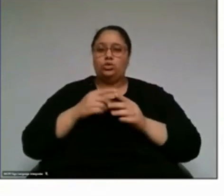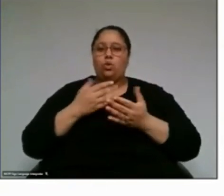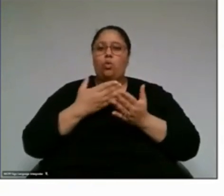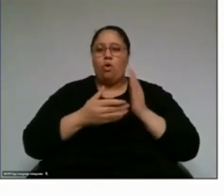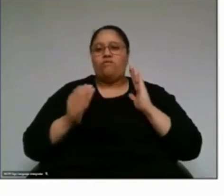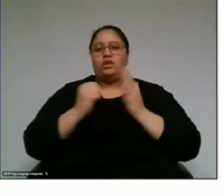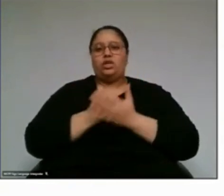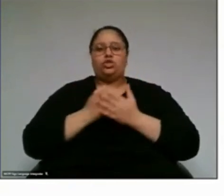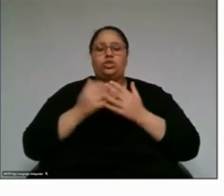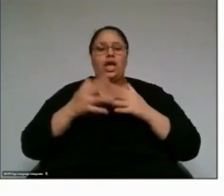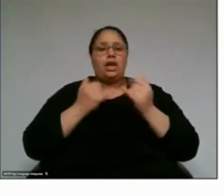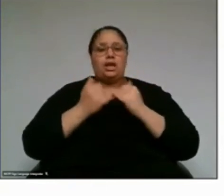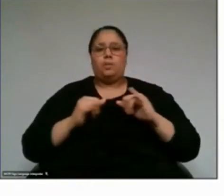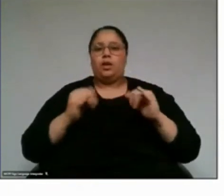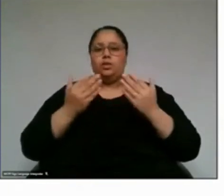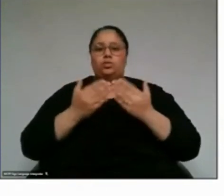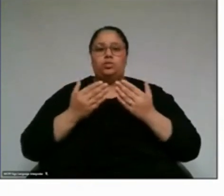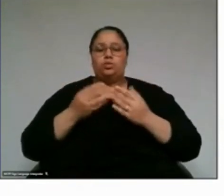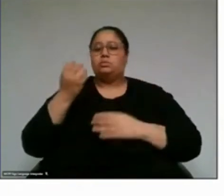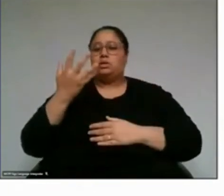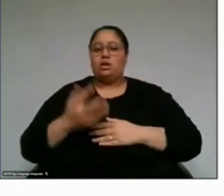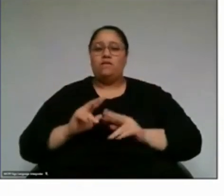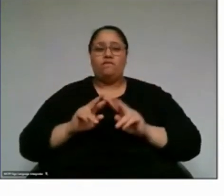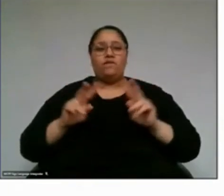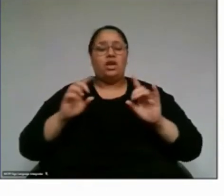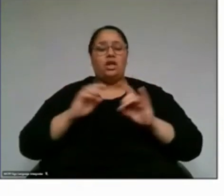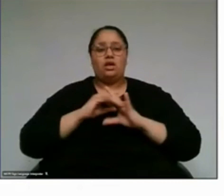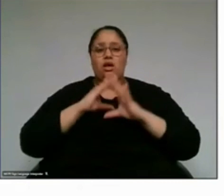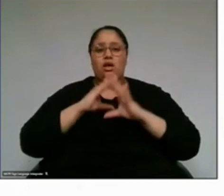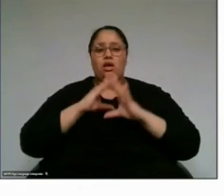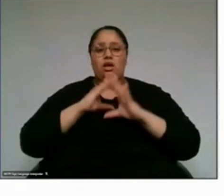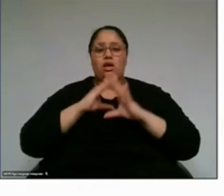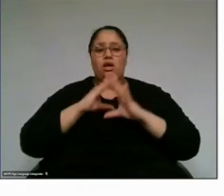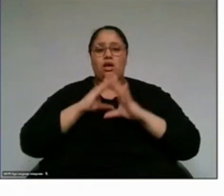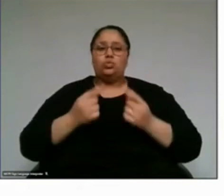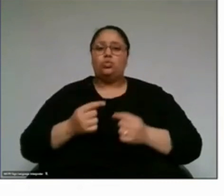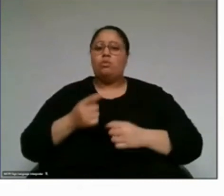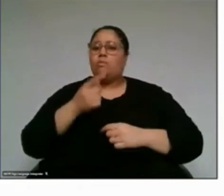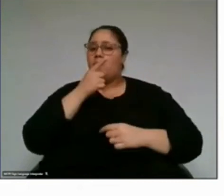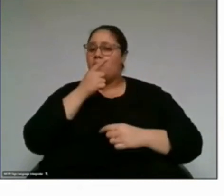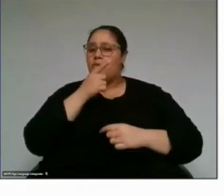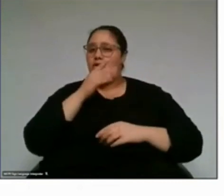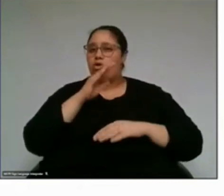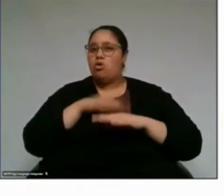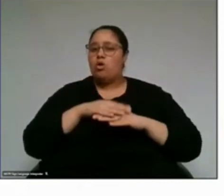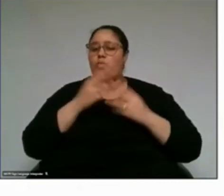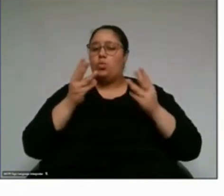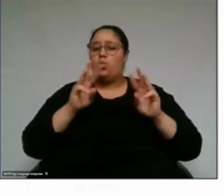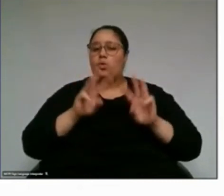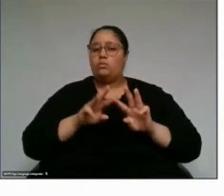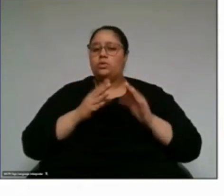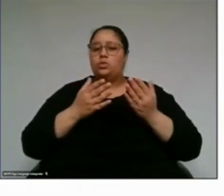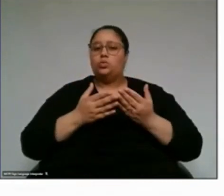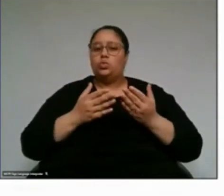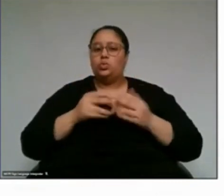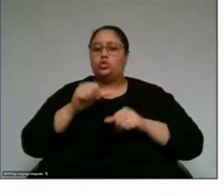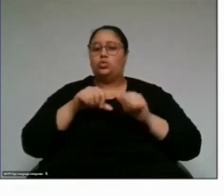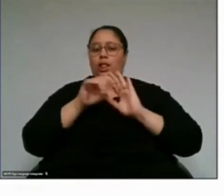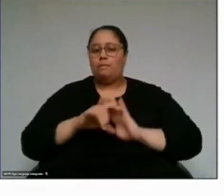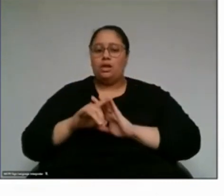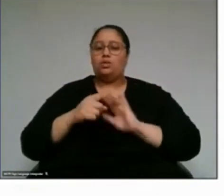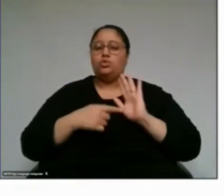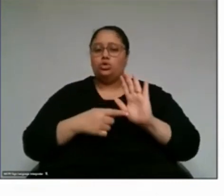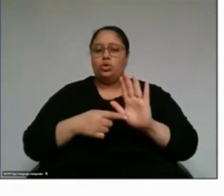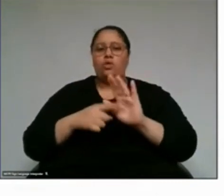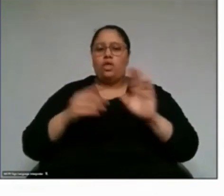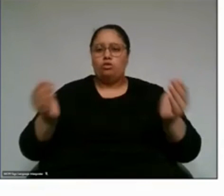any independent school. Speaker, it is very clear, and it's done publicly on the school's websites and social media pages, that they